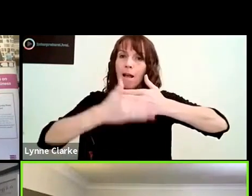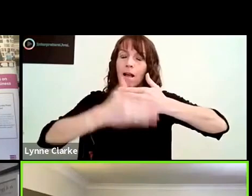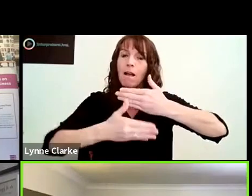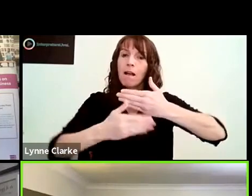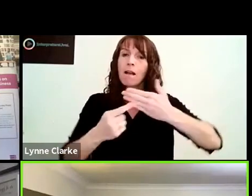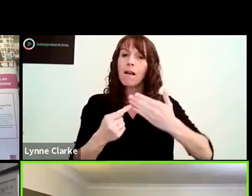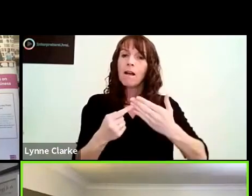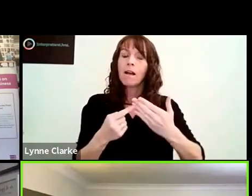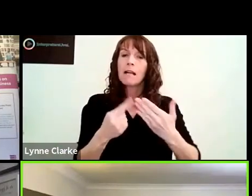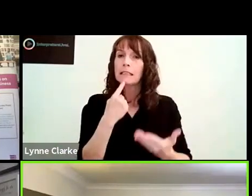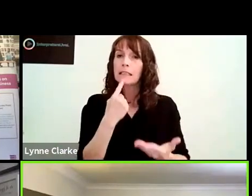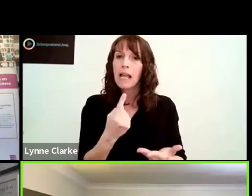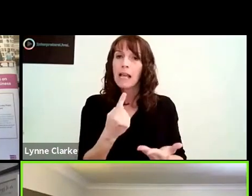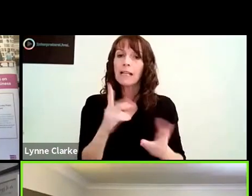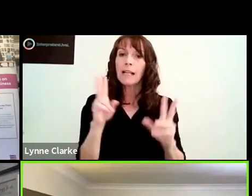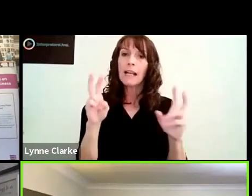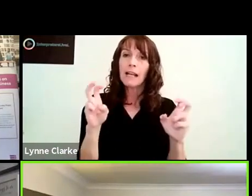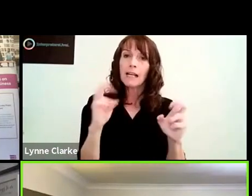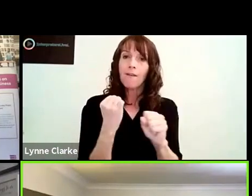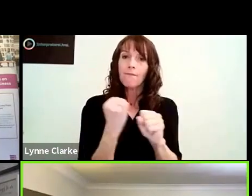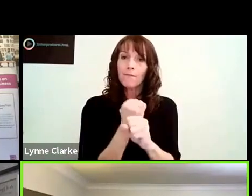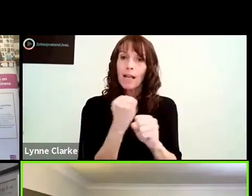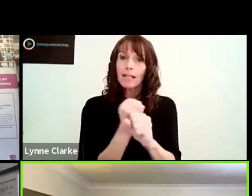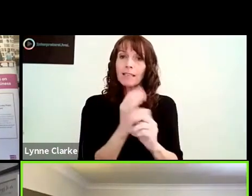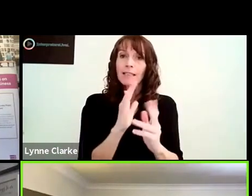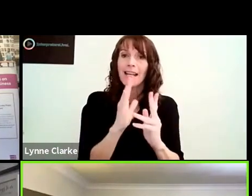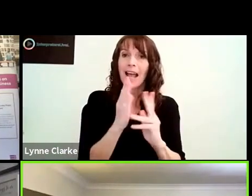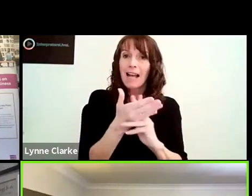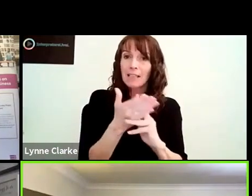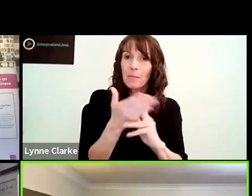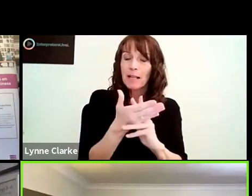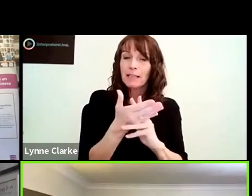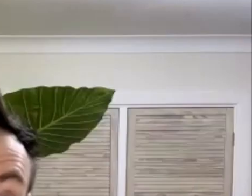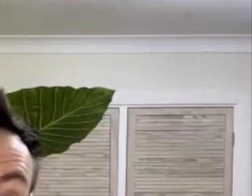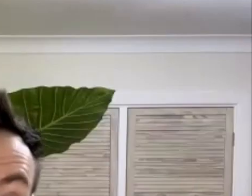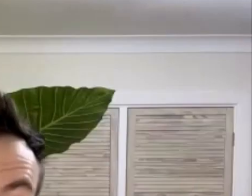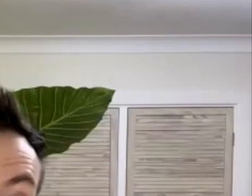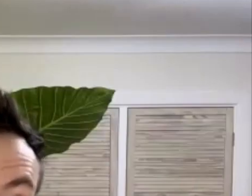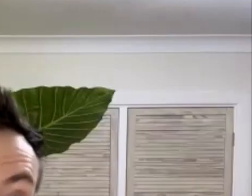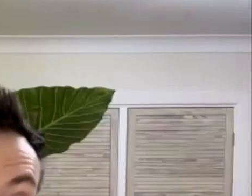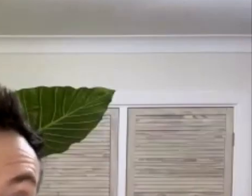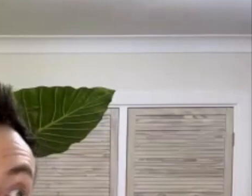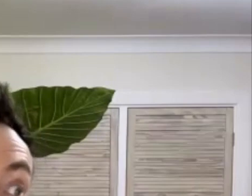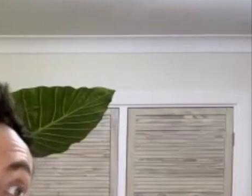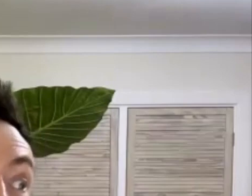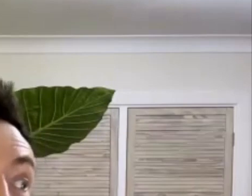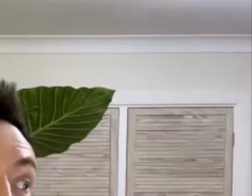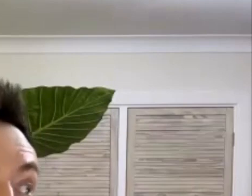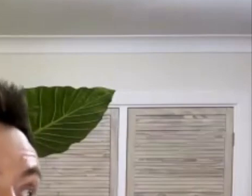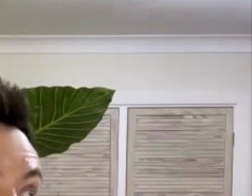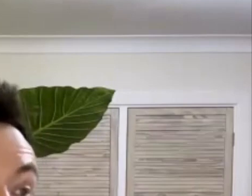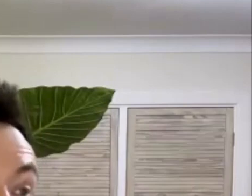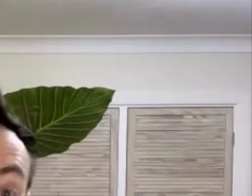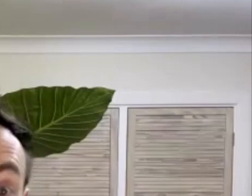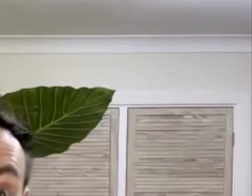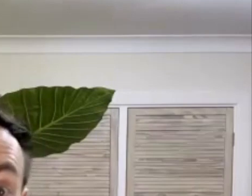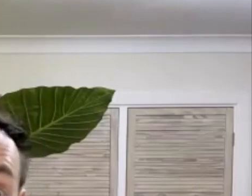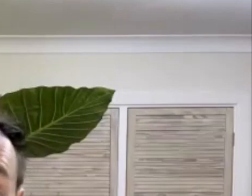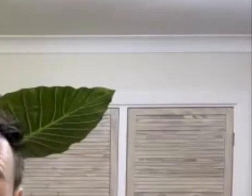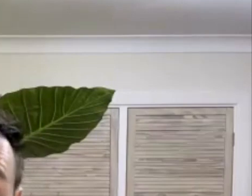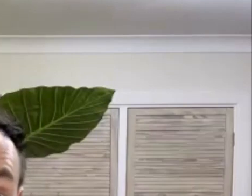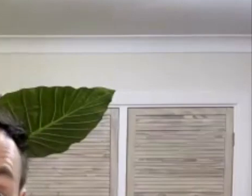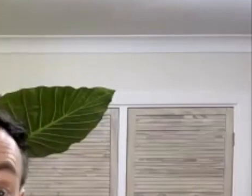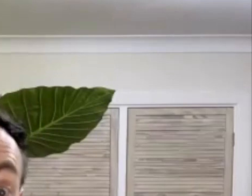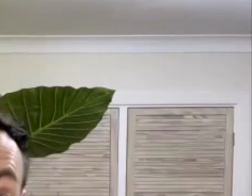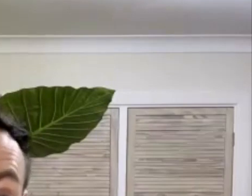claiming that it can then fix the accessibility issues in the underlying website. Those things have been marketed